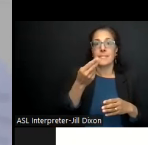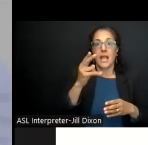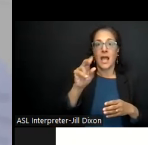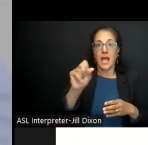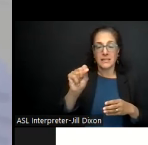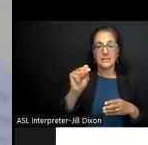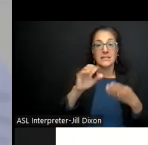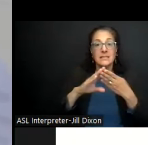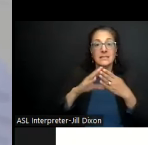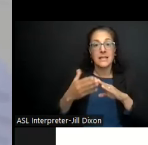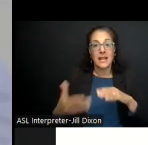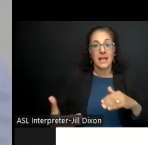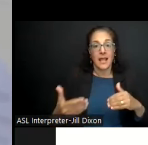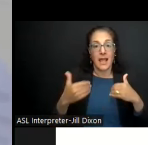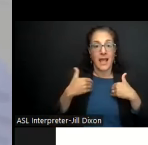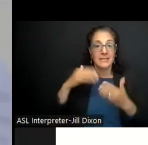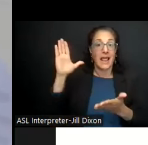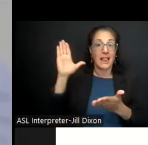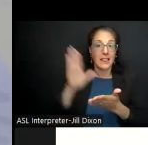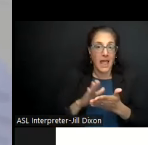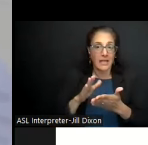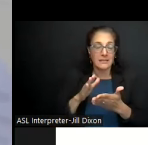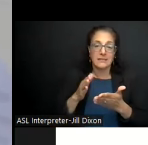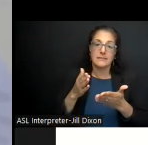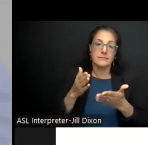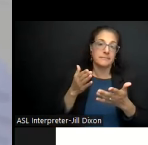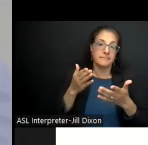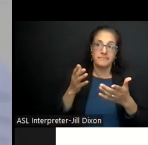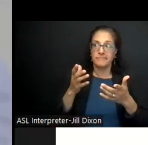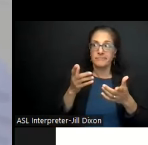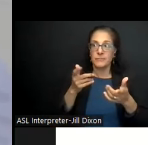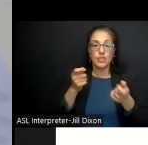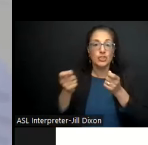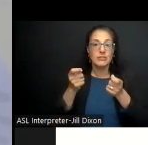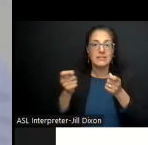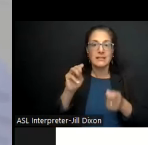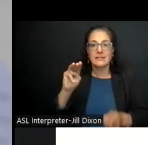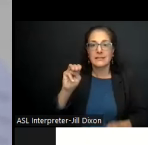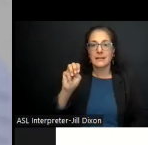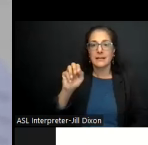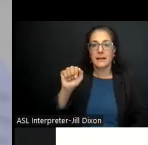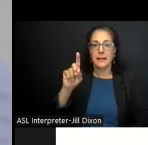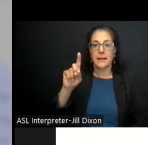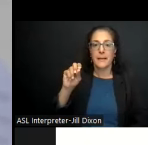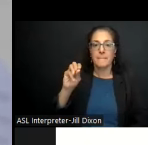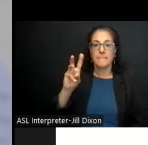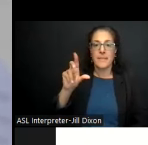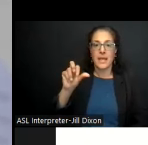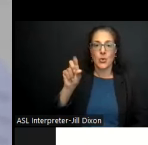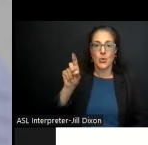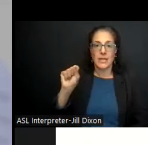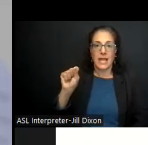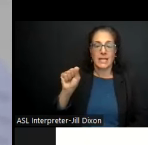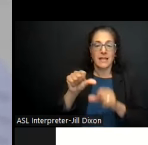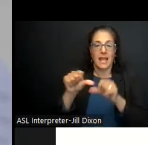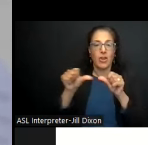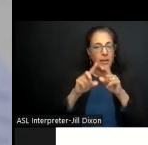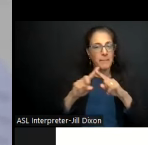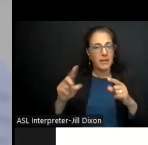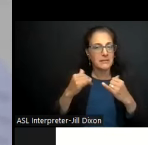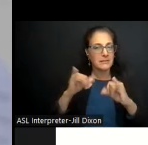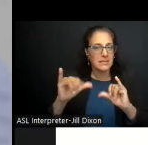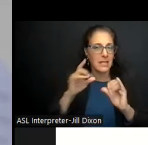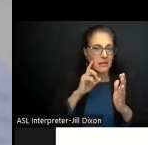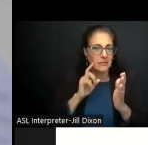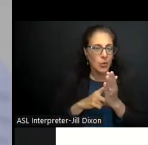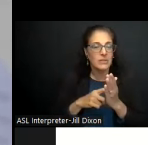has less jurisdiction within the Meadowlands area, but we do still recognize that there is a high